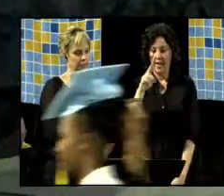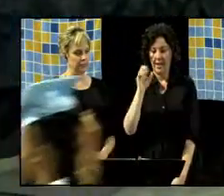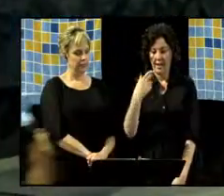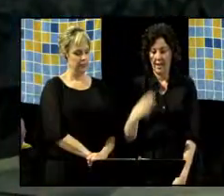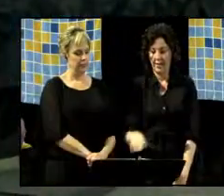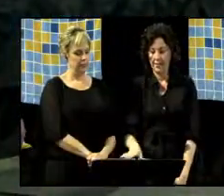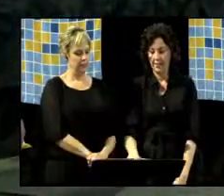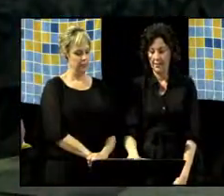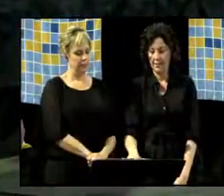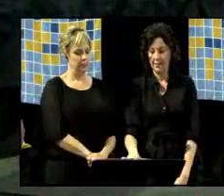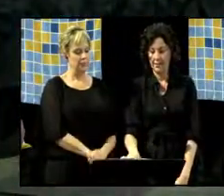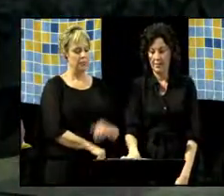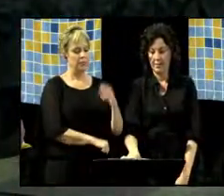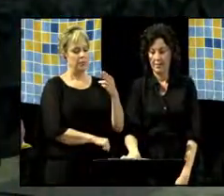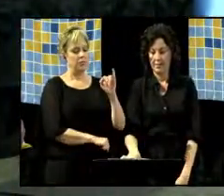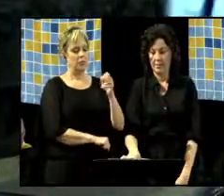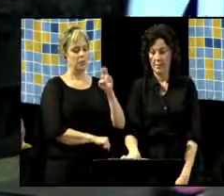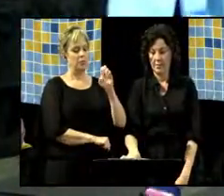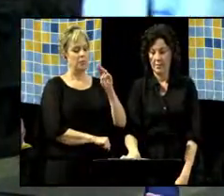Jeremiah Mateus Hardison.